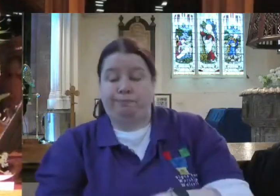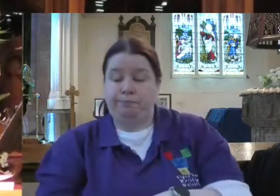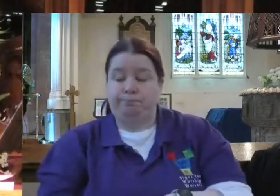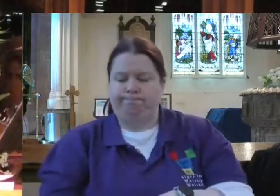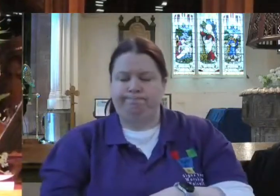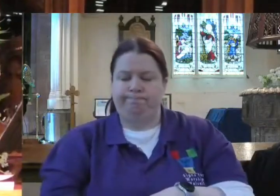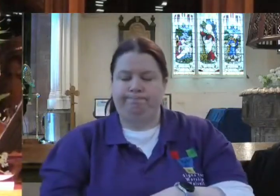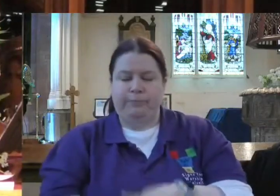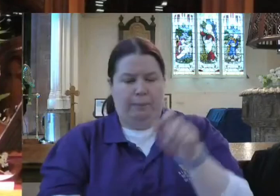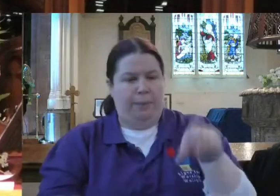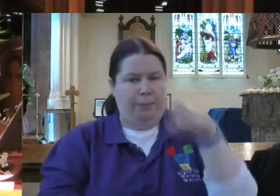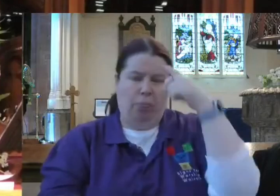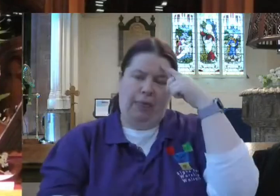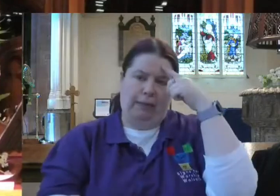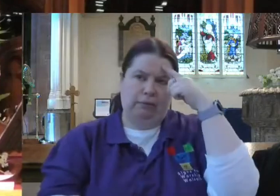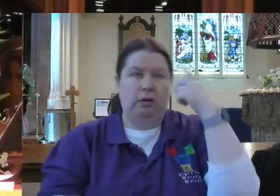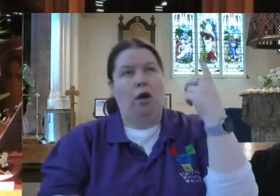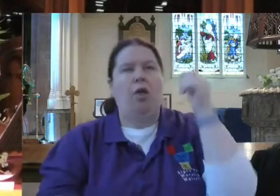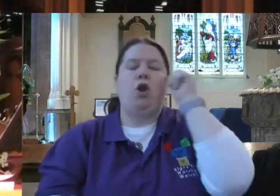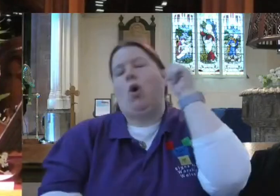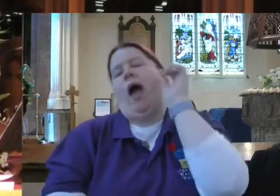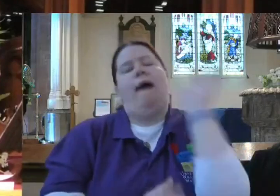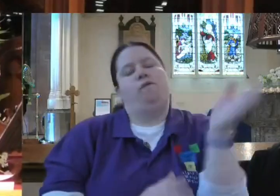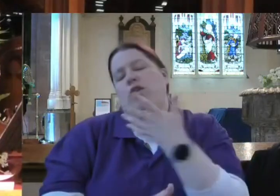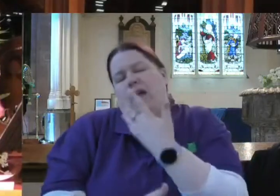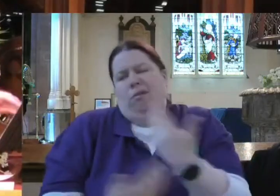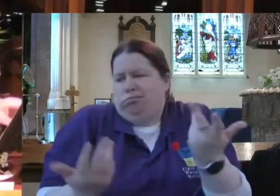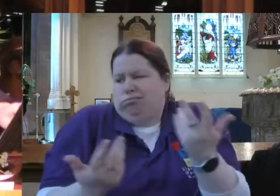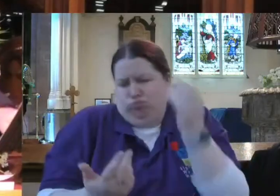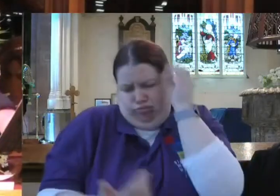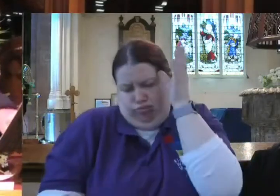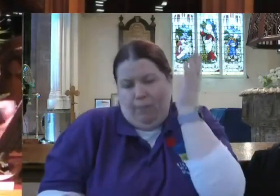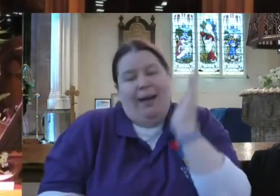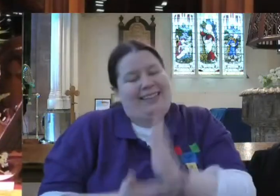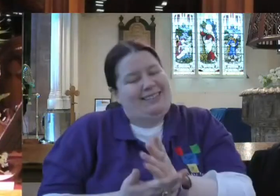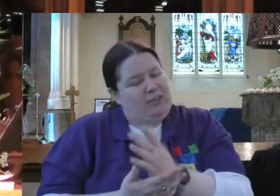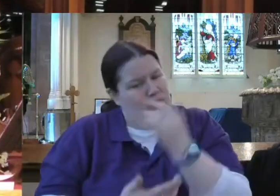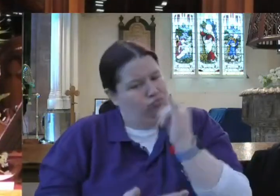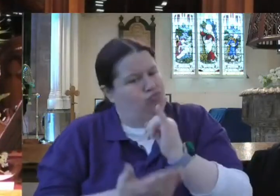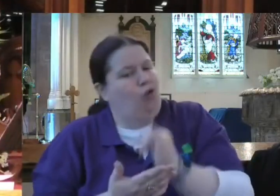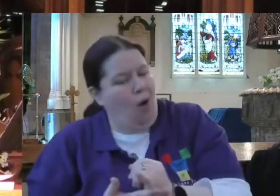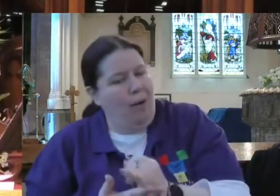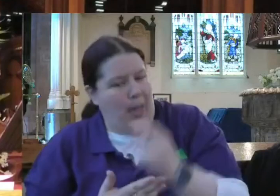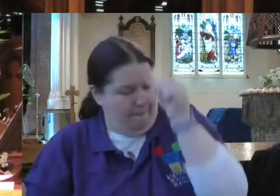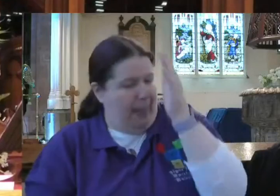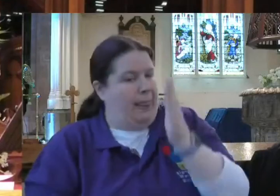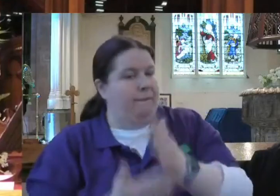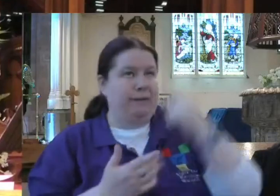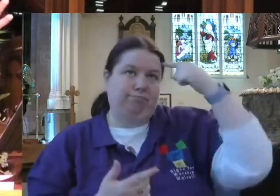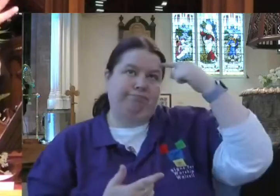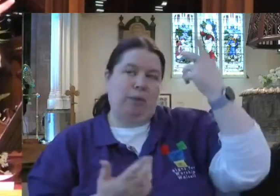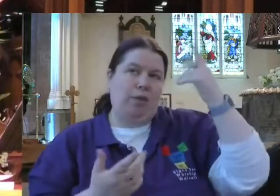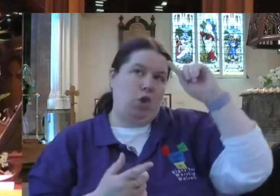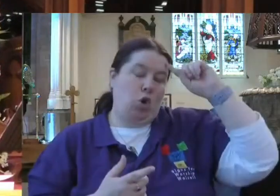People often have the wrong perception about the church. And actually, to think about that kind of thing with money